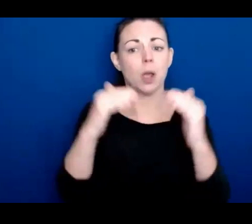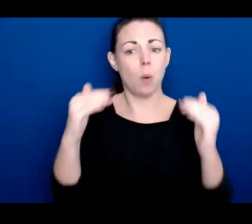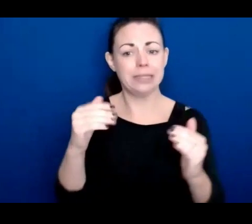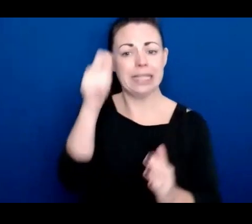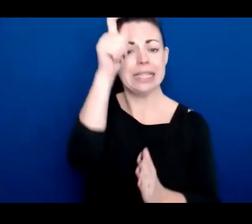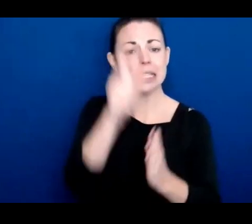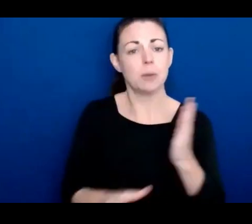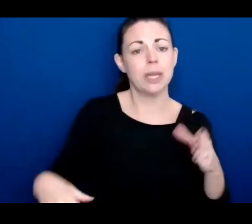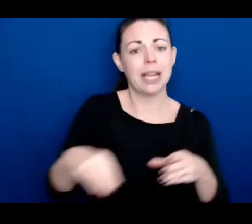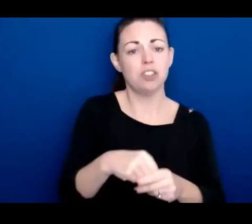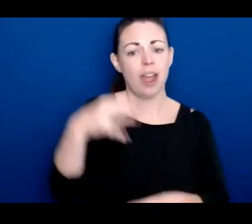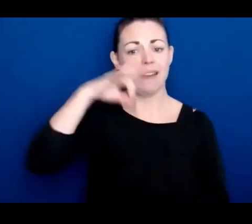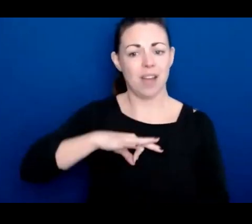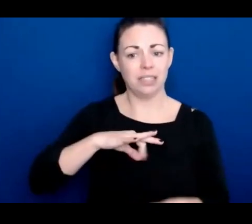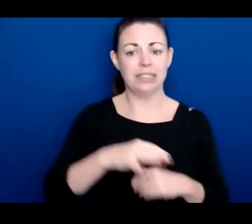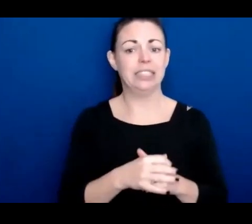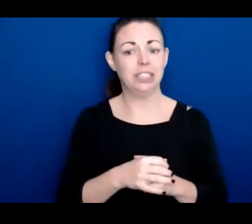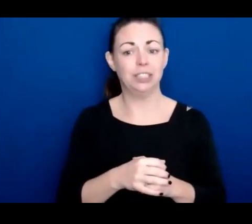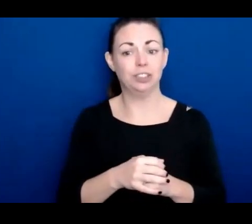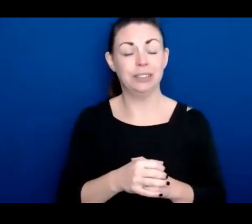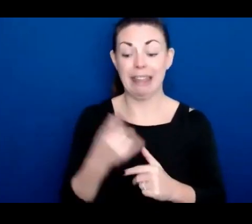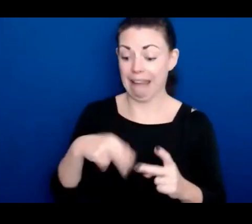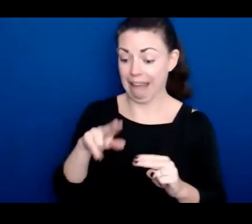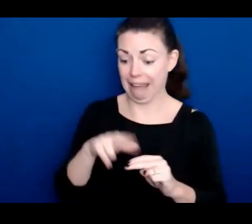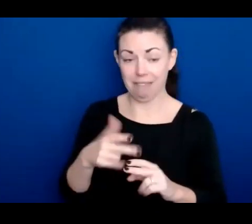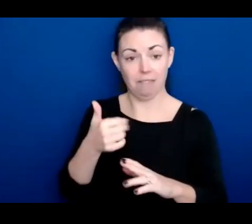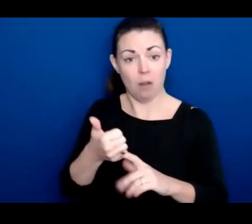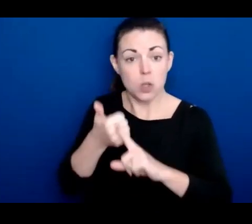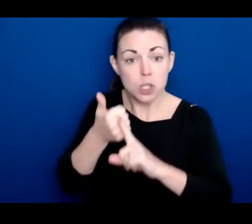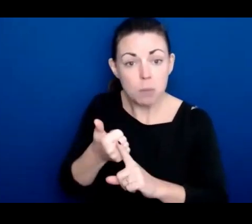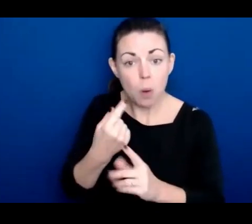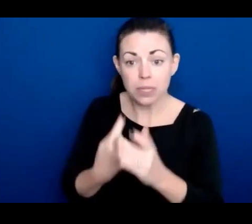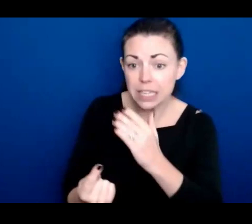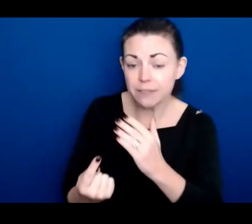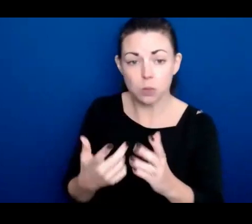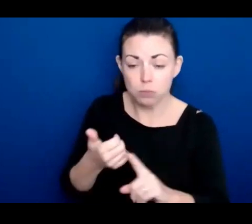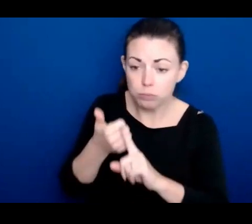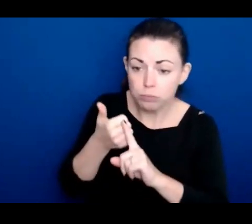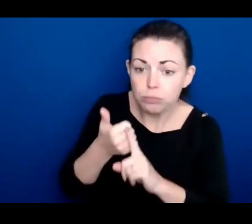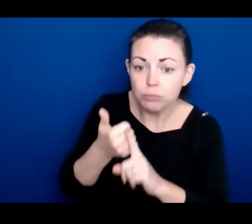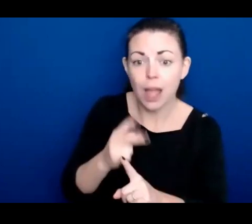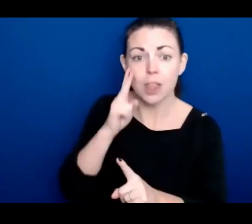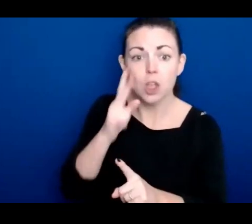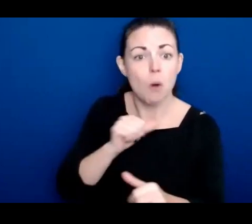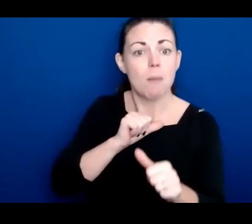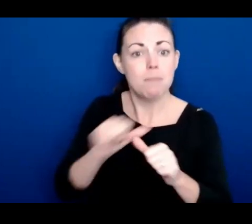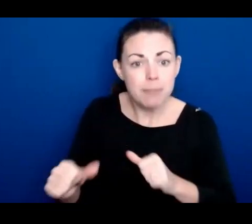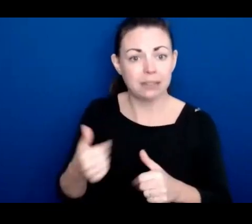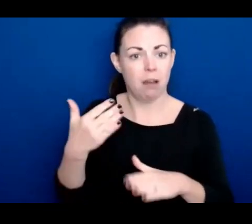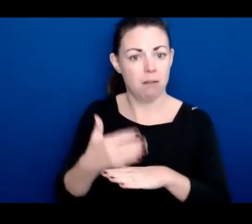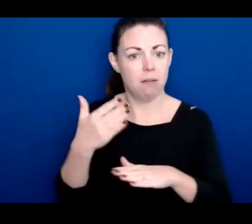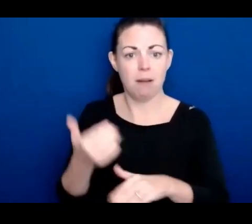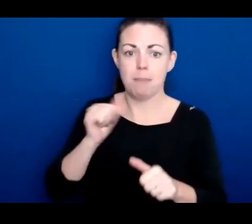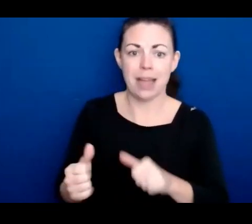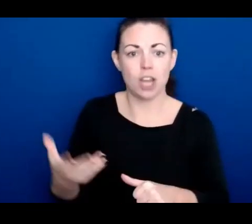when companies actually supported individuals, they saw 28% higher revenue and a 30%